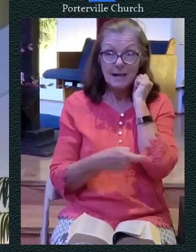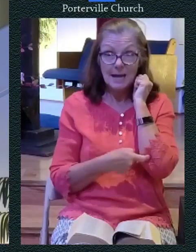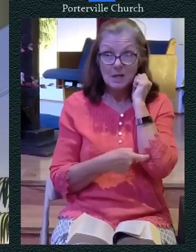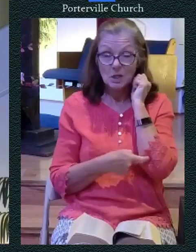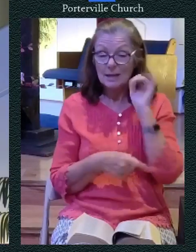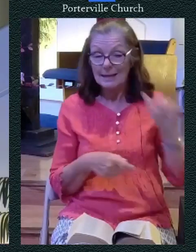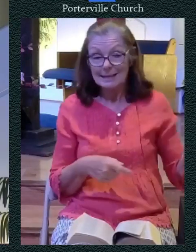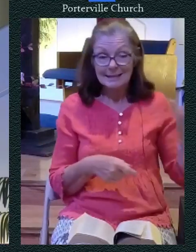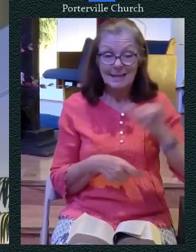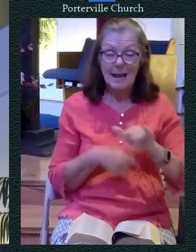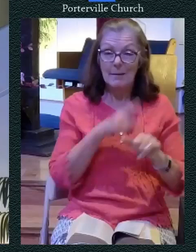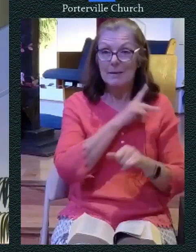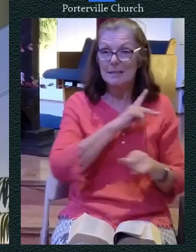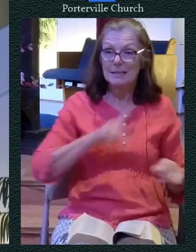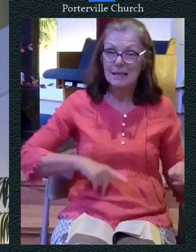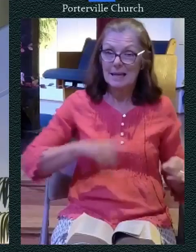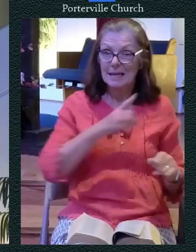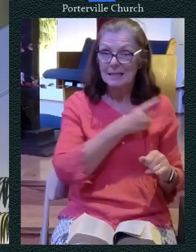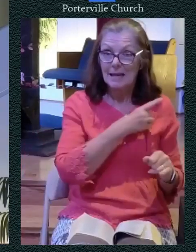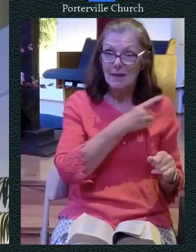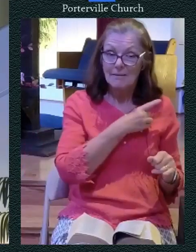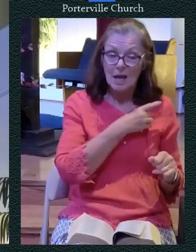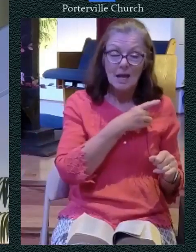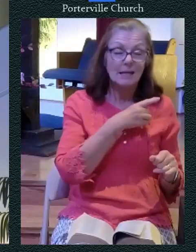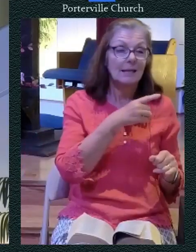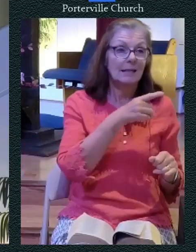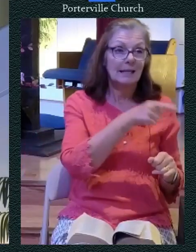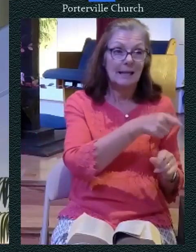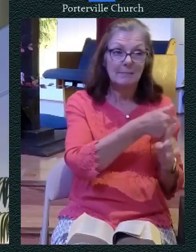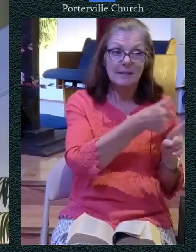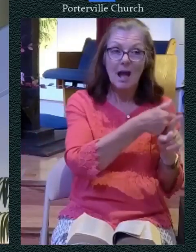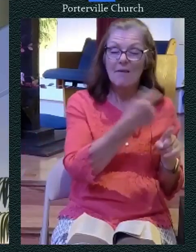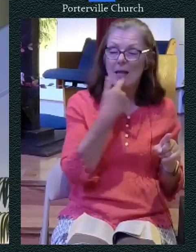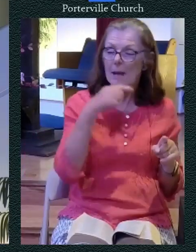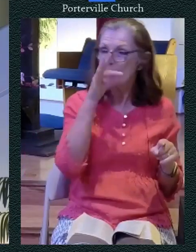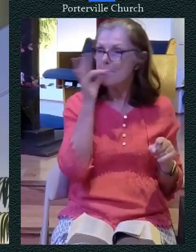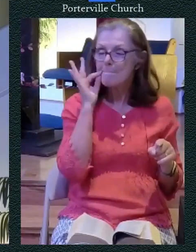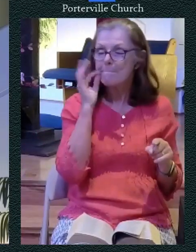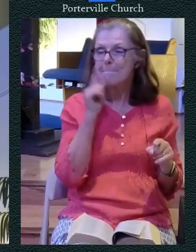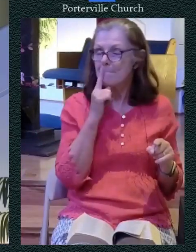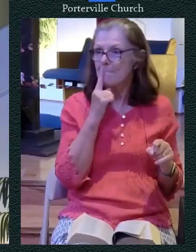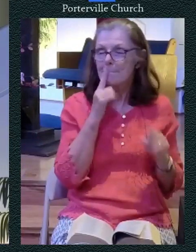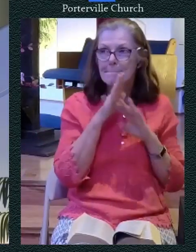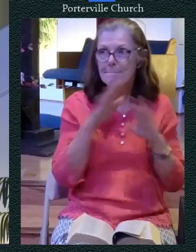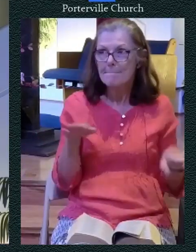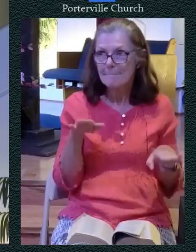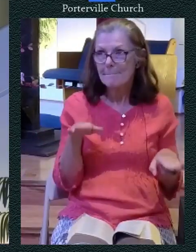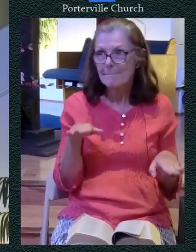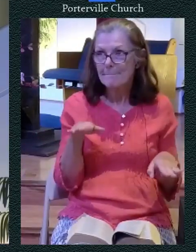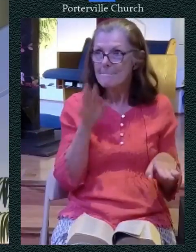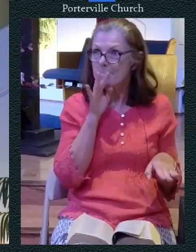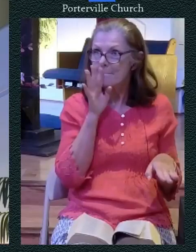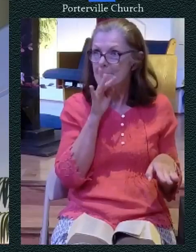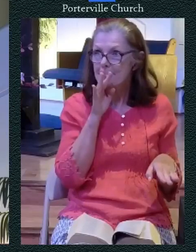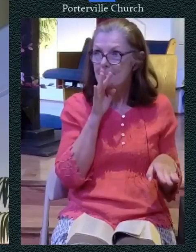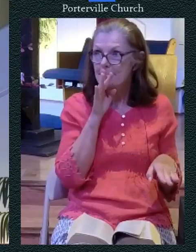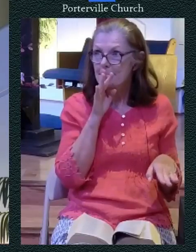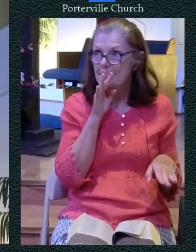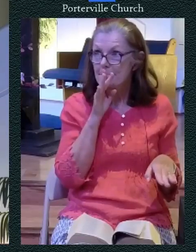That's why he said, I've got to zip my lip and I've got to muzzle my mouth so that I don't